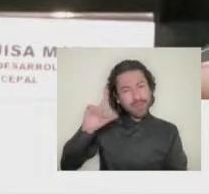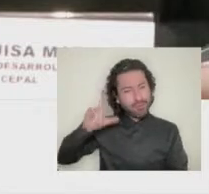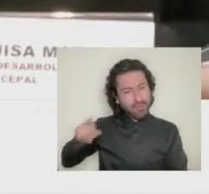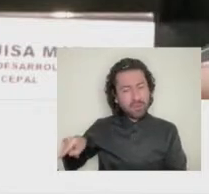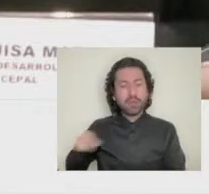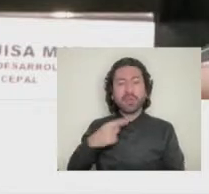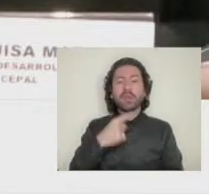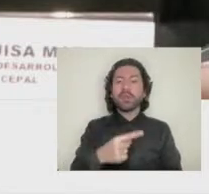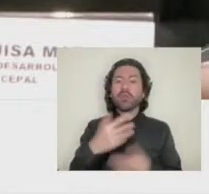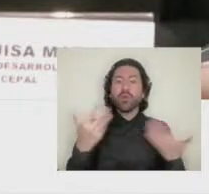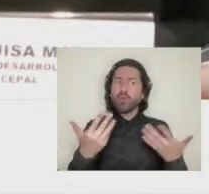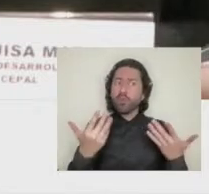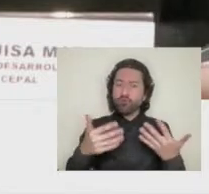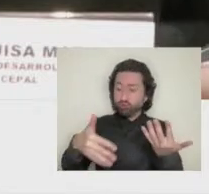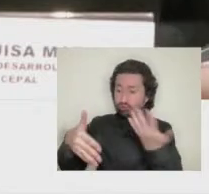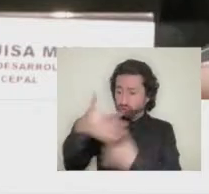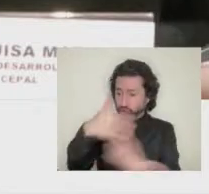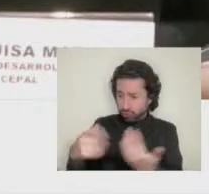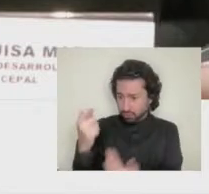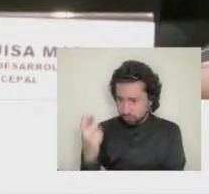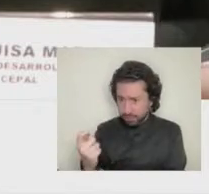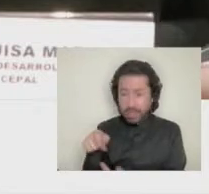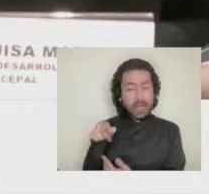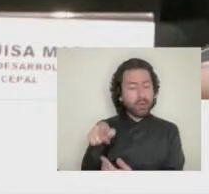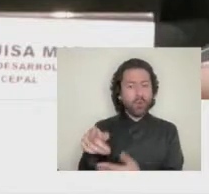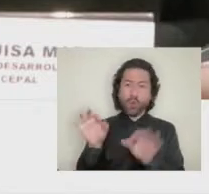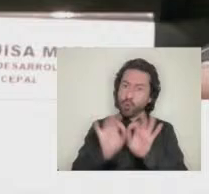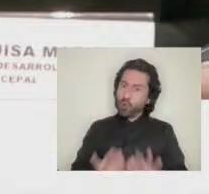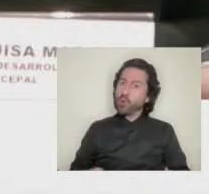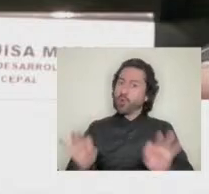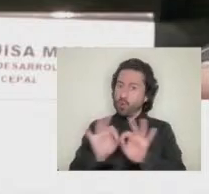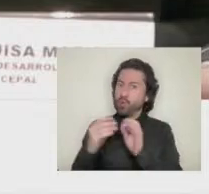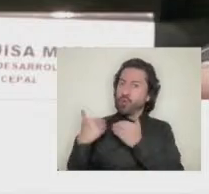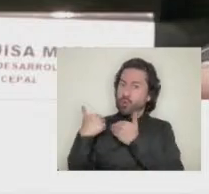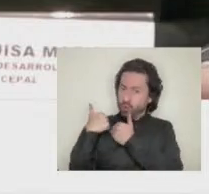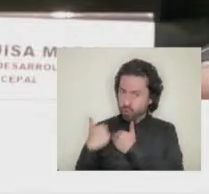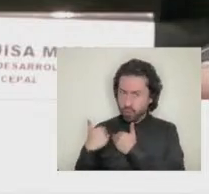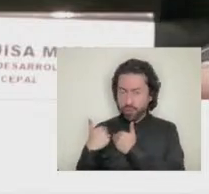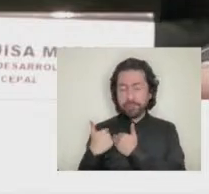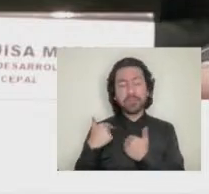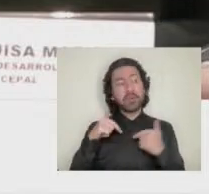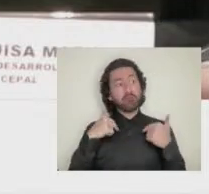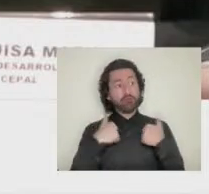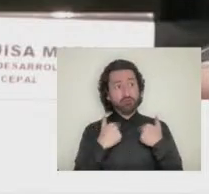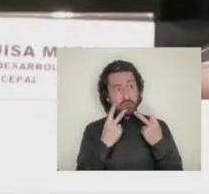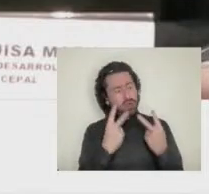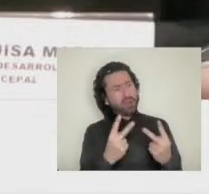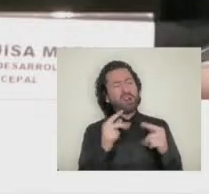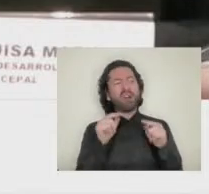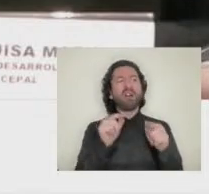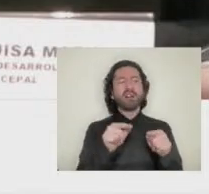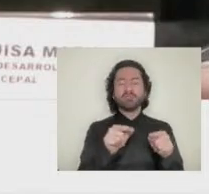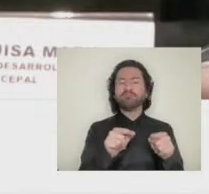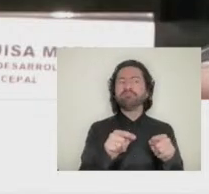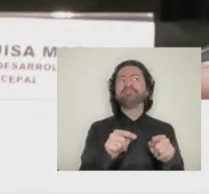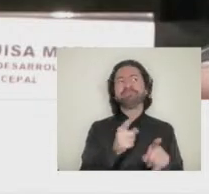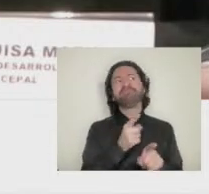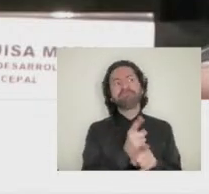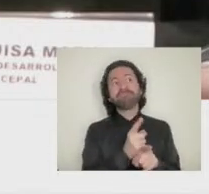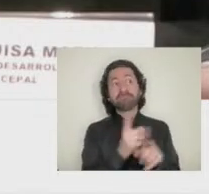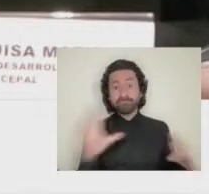his presentation, the importance that social protection has. We believe that indeed within that